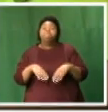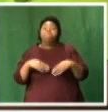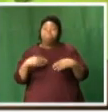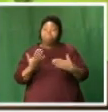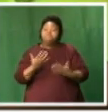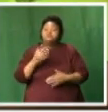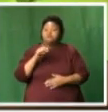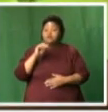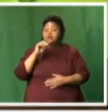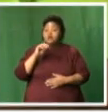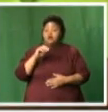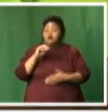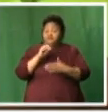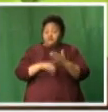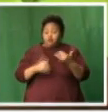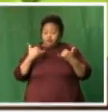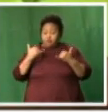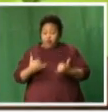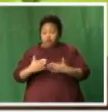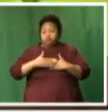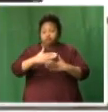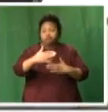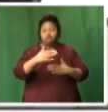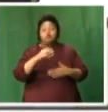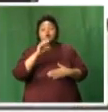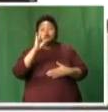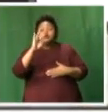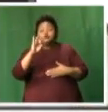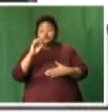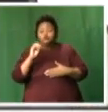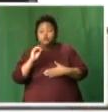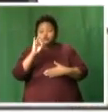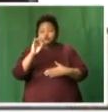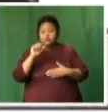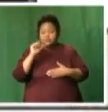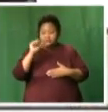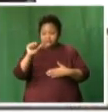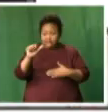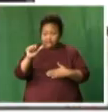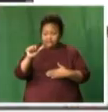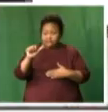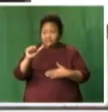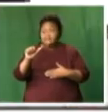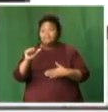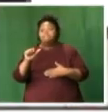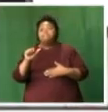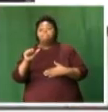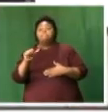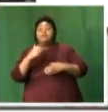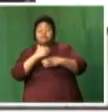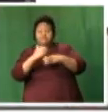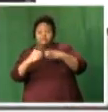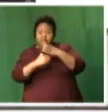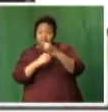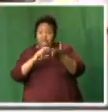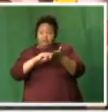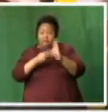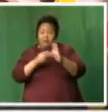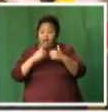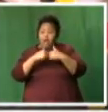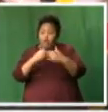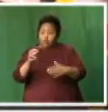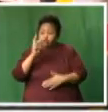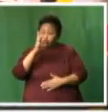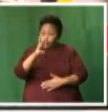lokubuketa ukuthi sukela kulomnyaka lo kuze kufika kuyo umnyaka wa 2026 ingabe iPhalamende yelive ilandzisa njani lwati etindzabeni